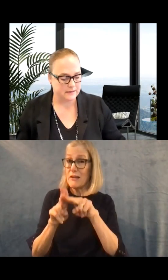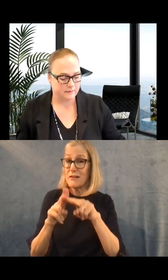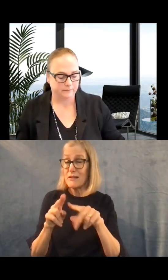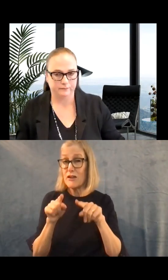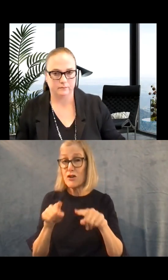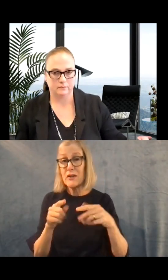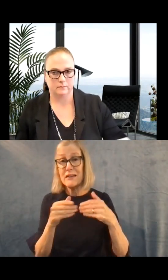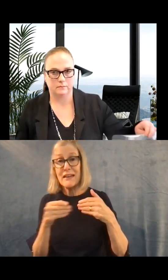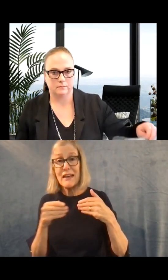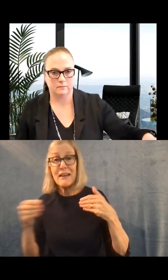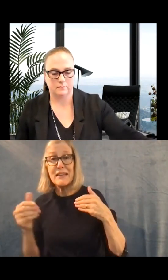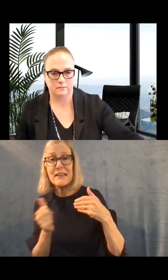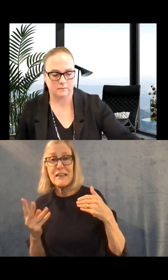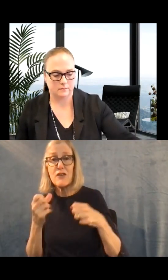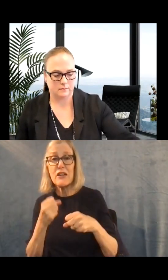slide, please.